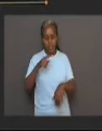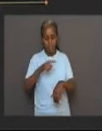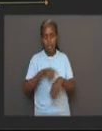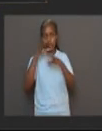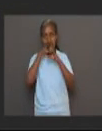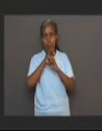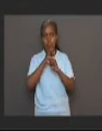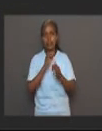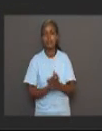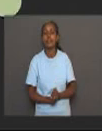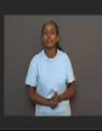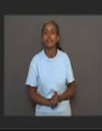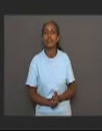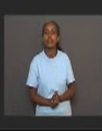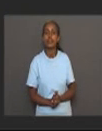Time's up.